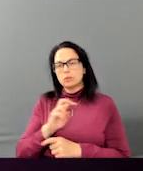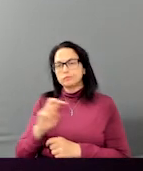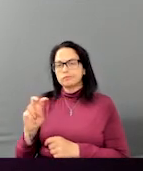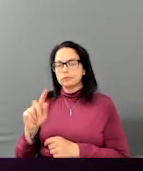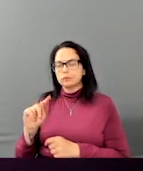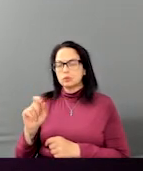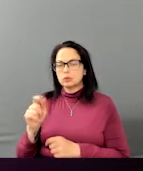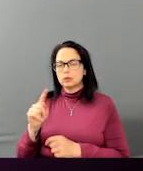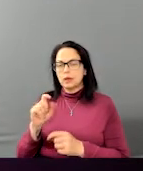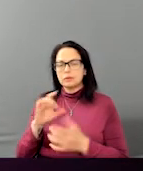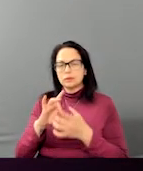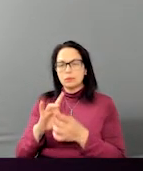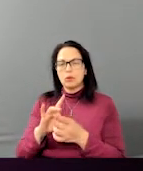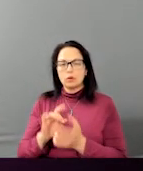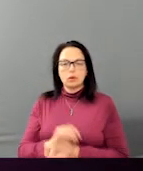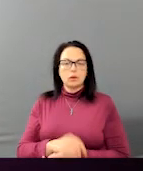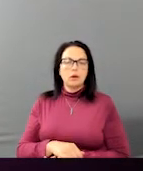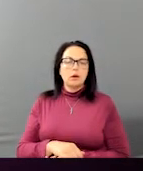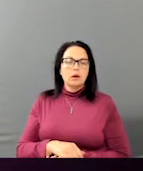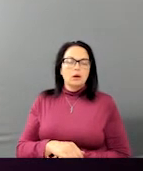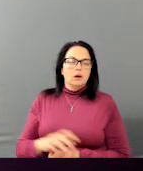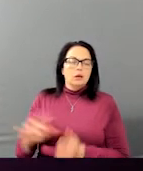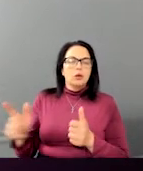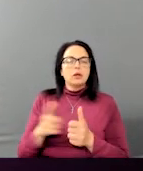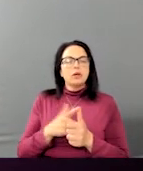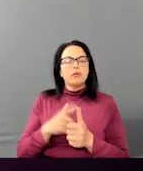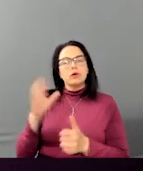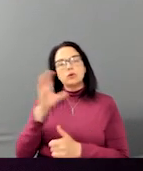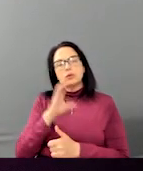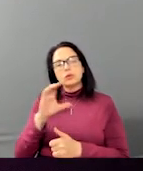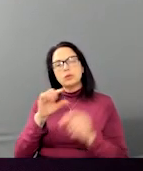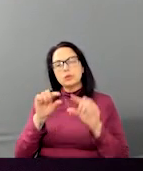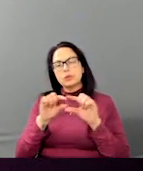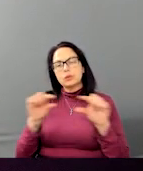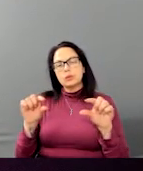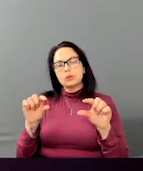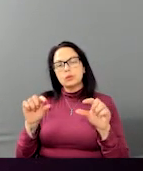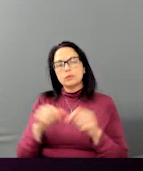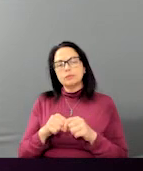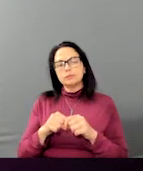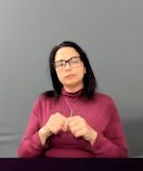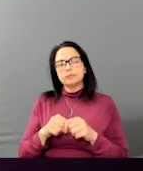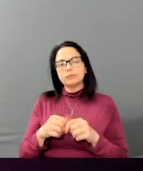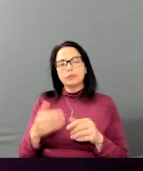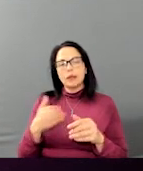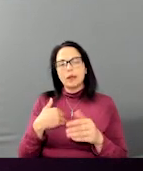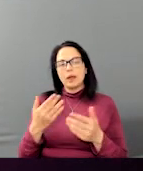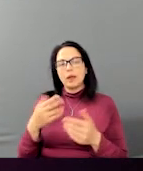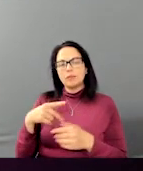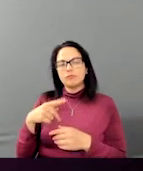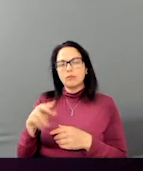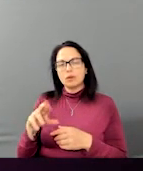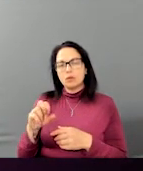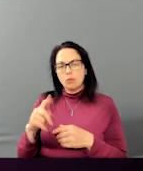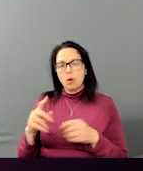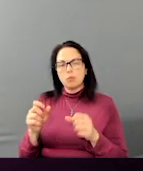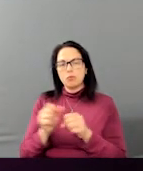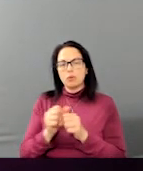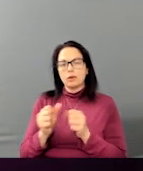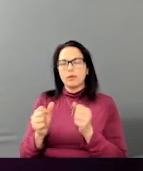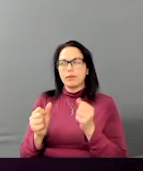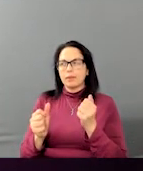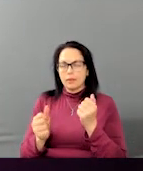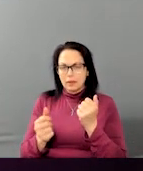component. So in the first assertion, the text gets the children prop with the name, and we verify